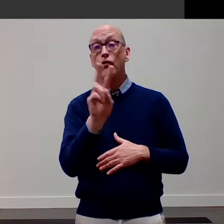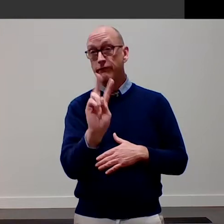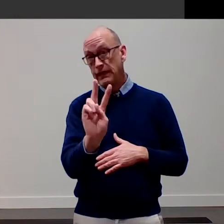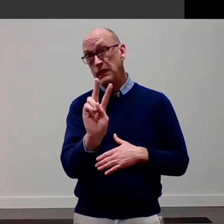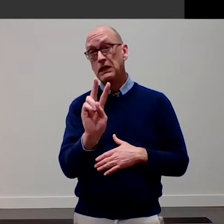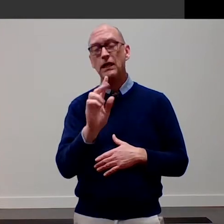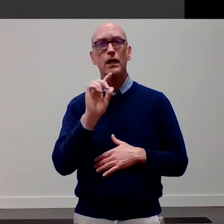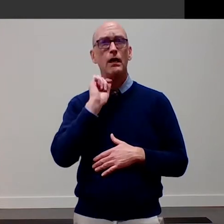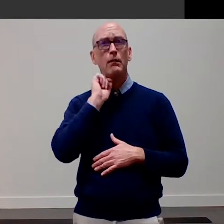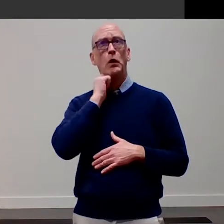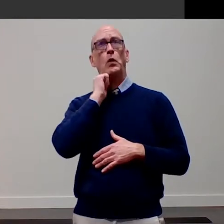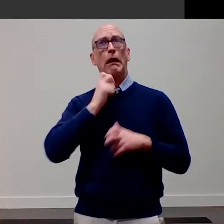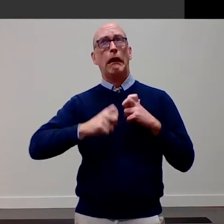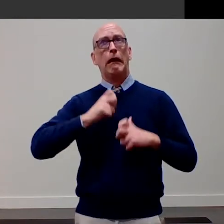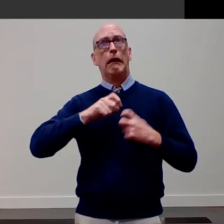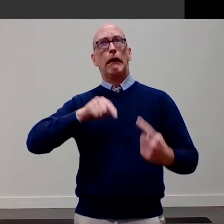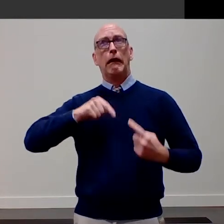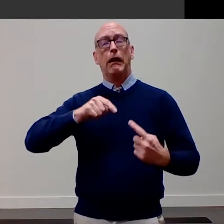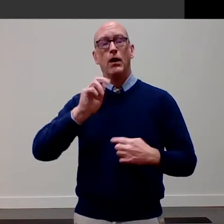there. All right.